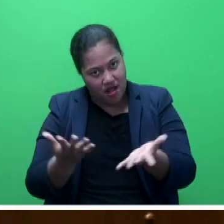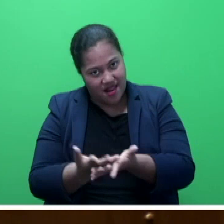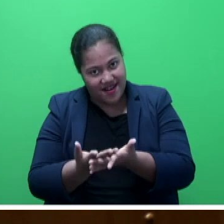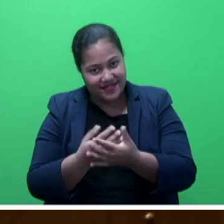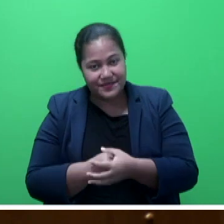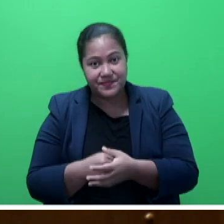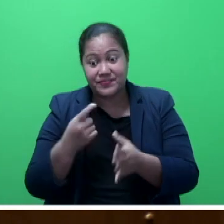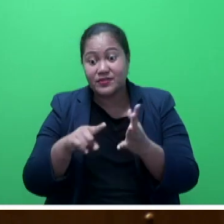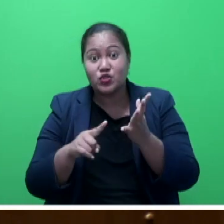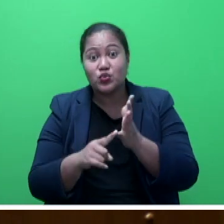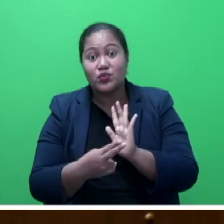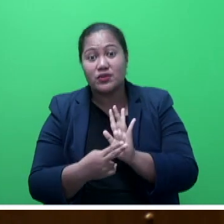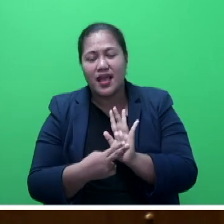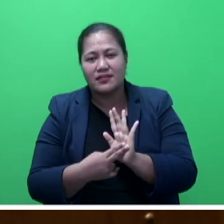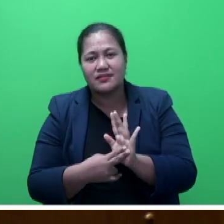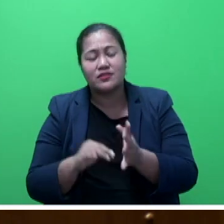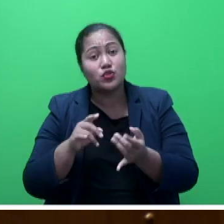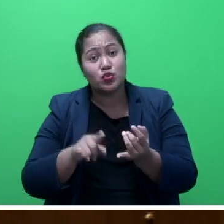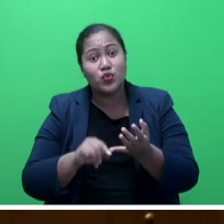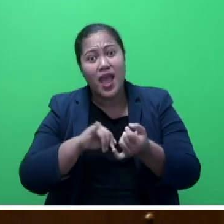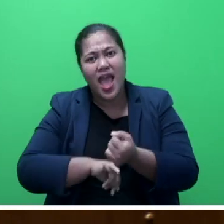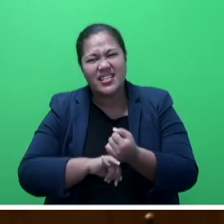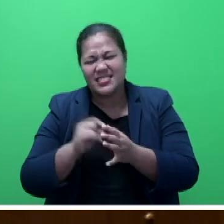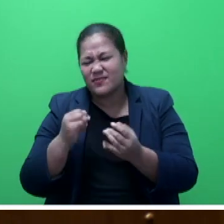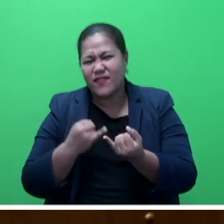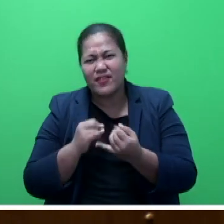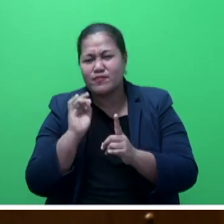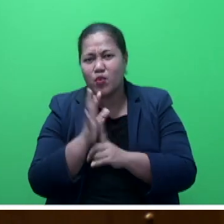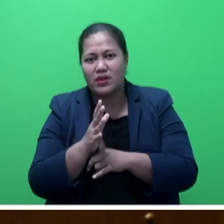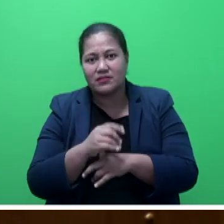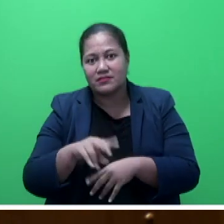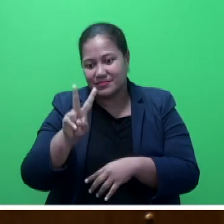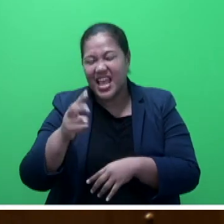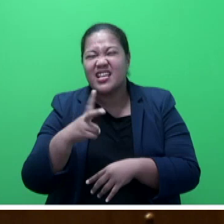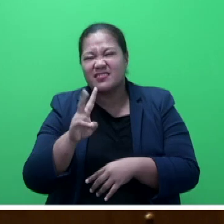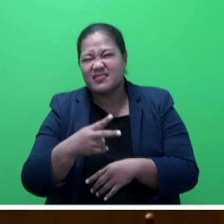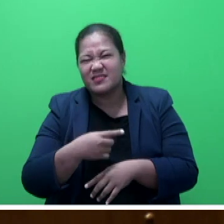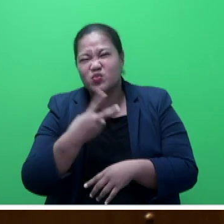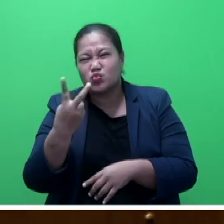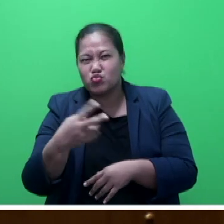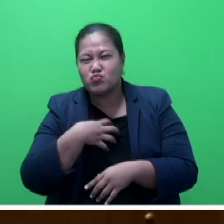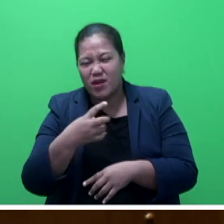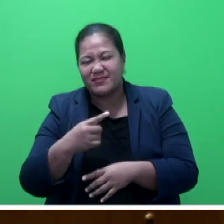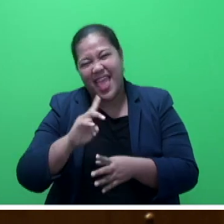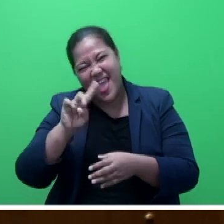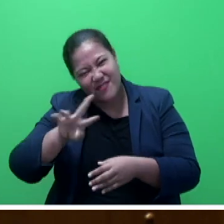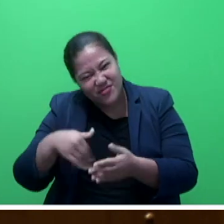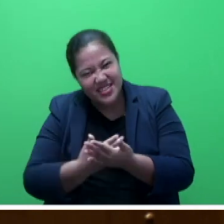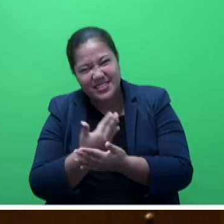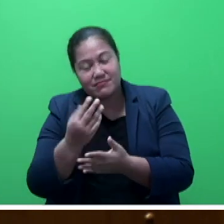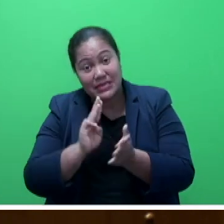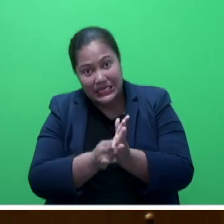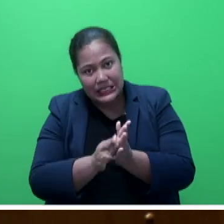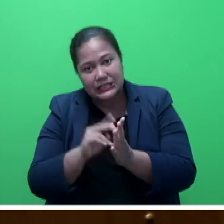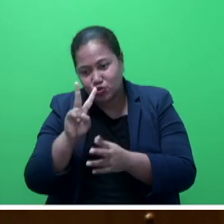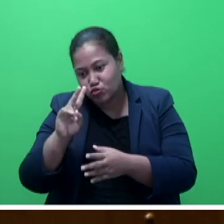the United States, it is reported that nearly 2 more people are dying from the virus every minute. Most everywhere